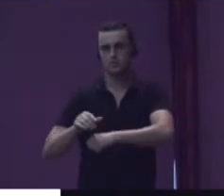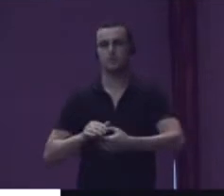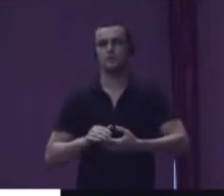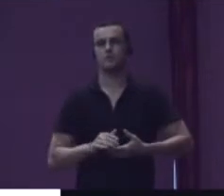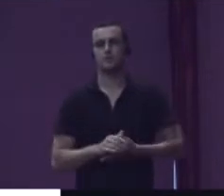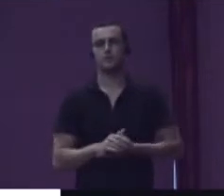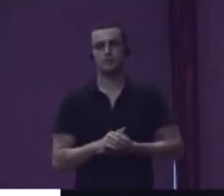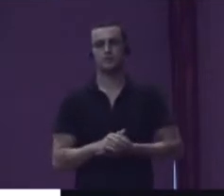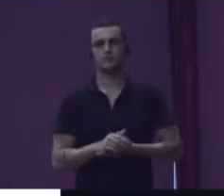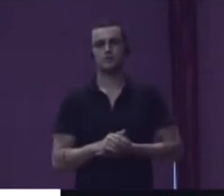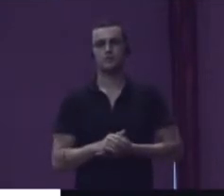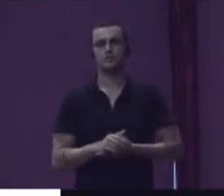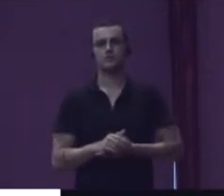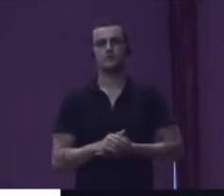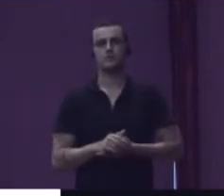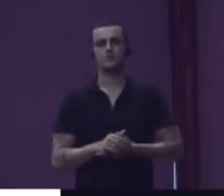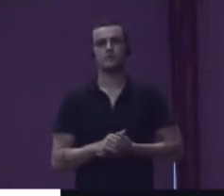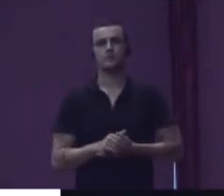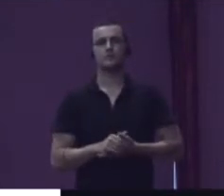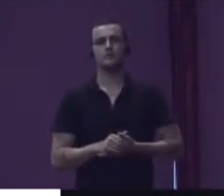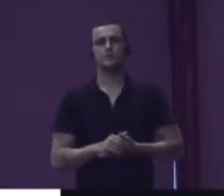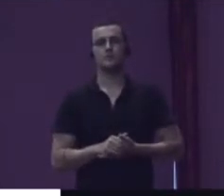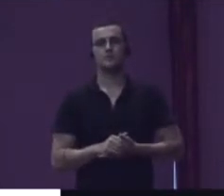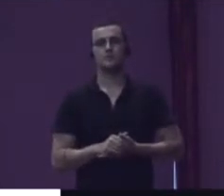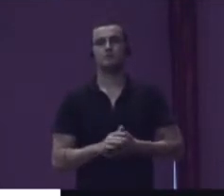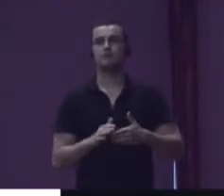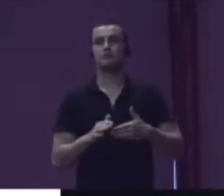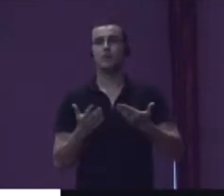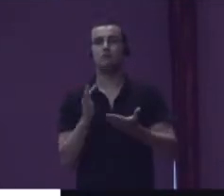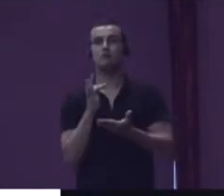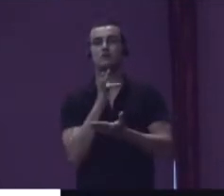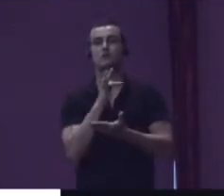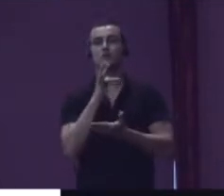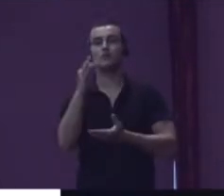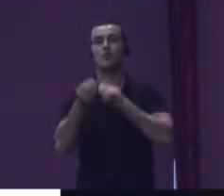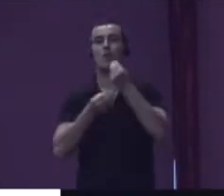had some biomedical training for